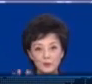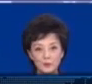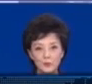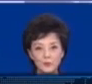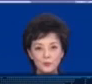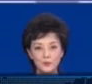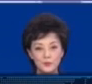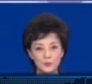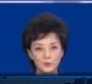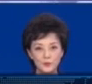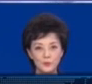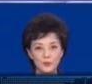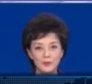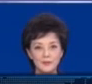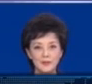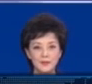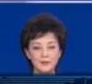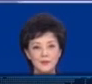endeavor.